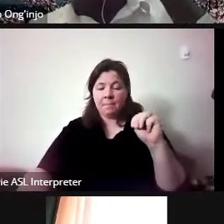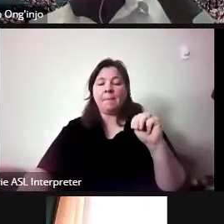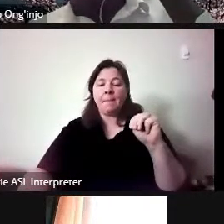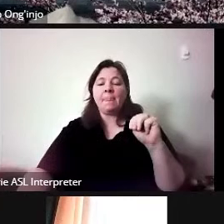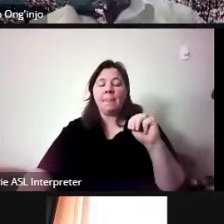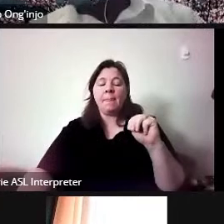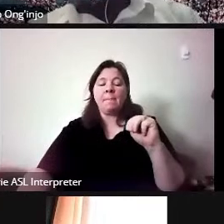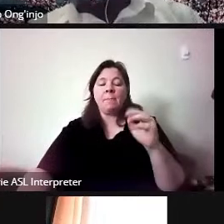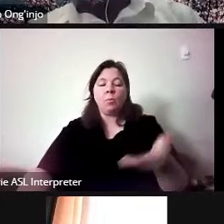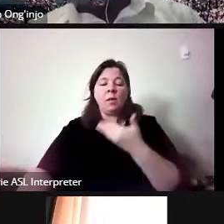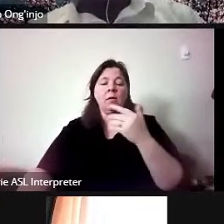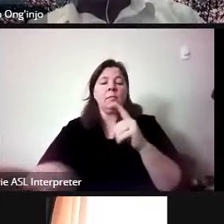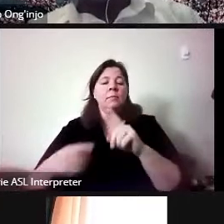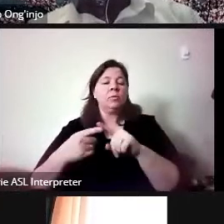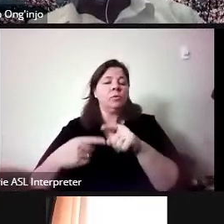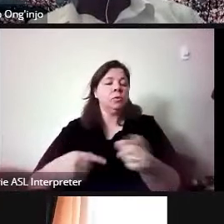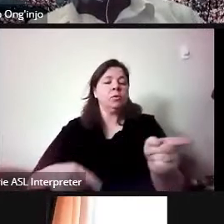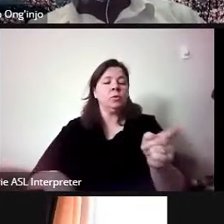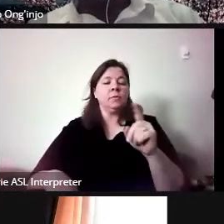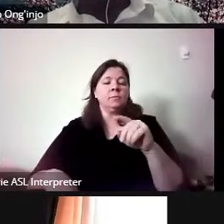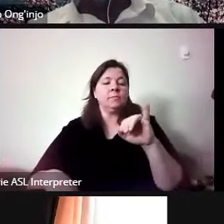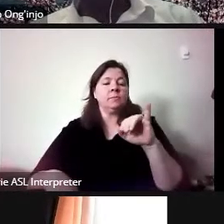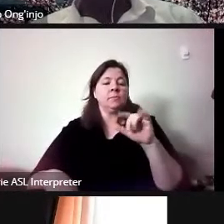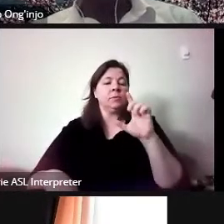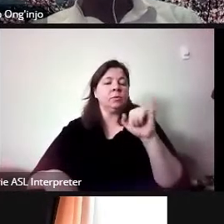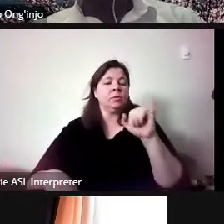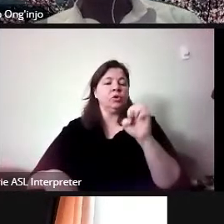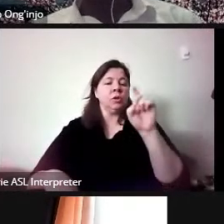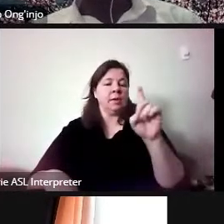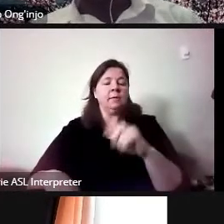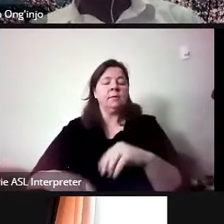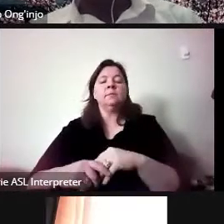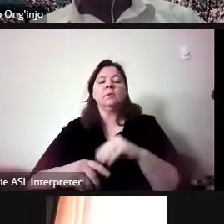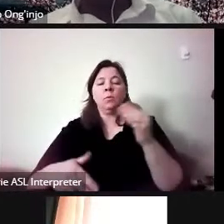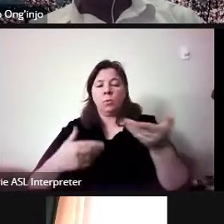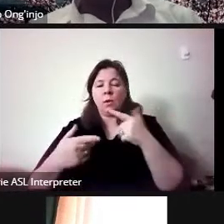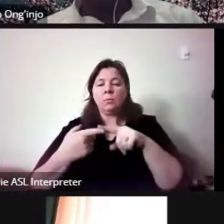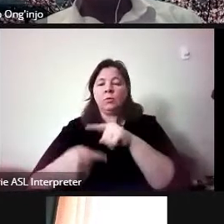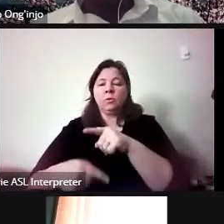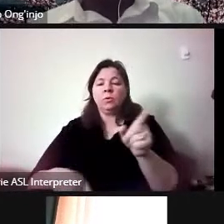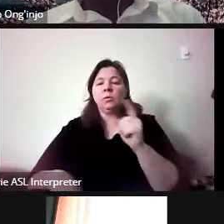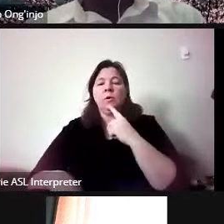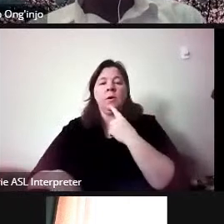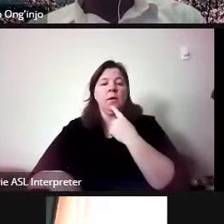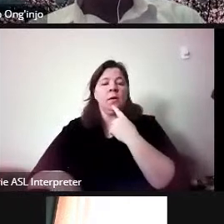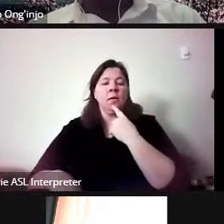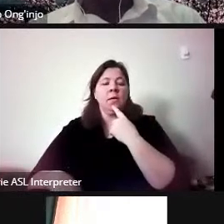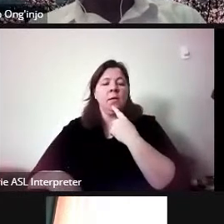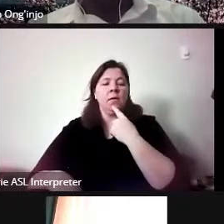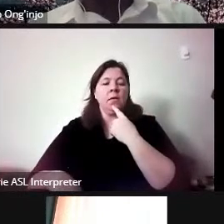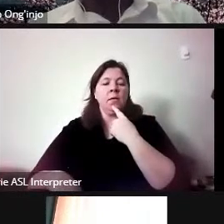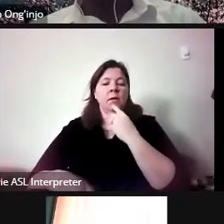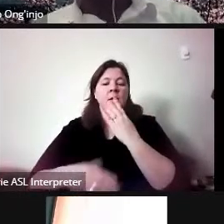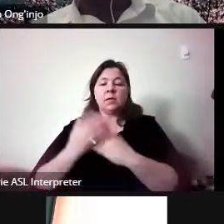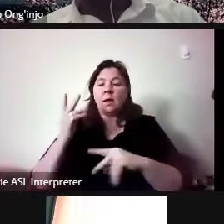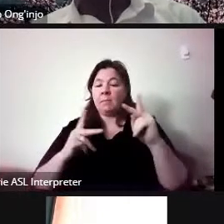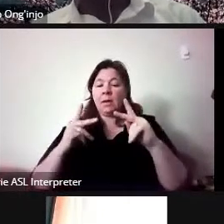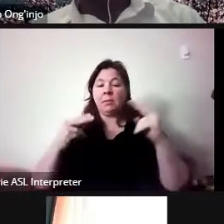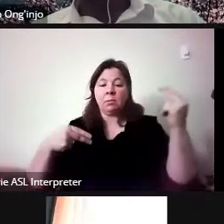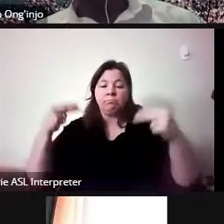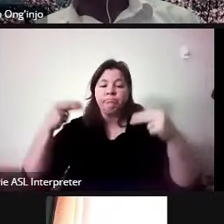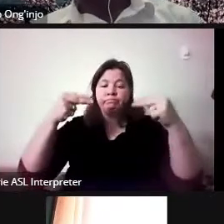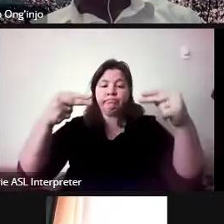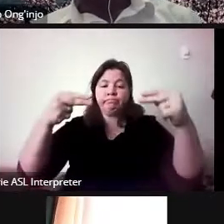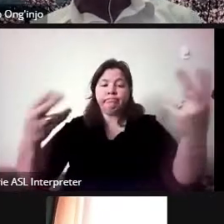you. Jib Rao, welcome to you. And then we have a few people who are dialing in, which is fantastic.